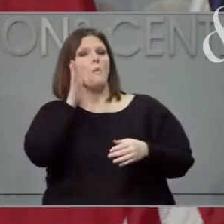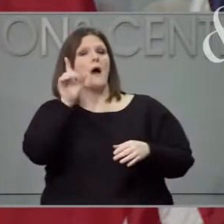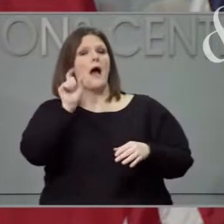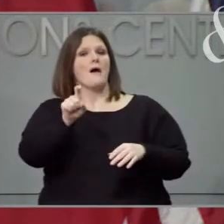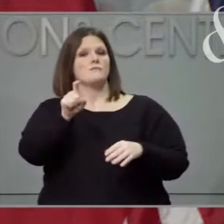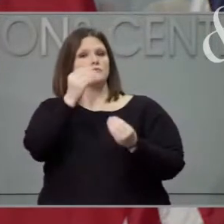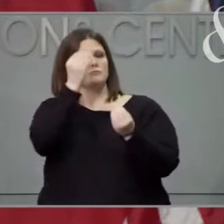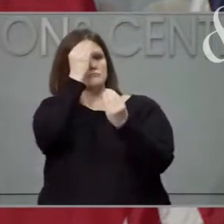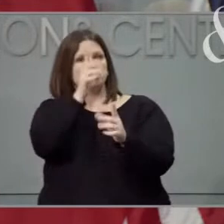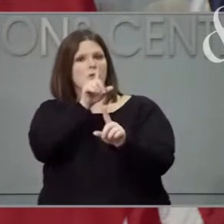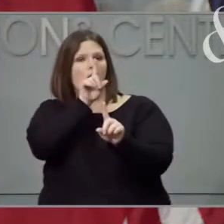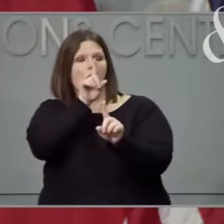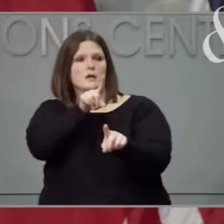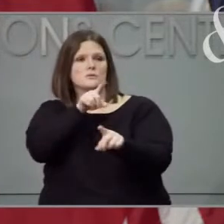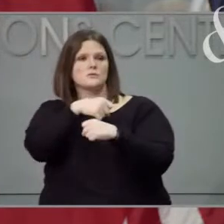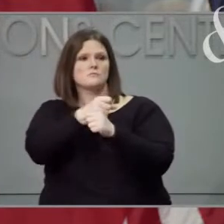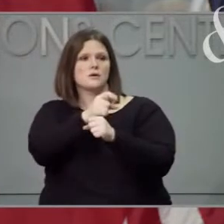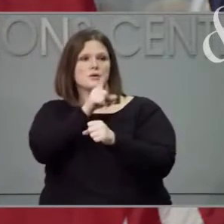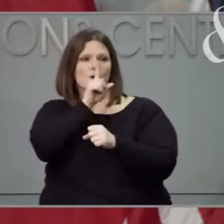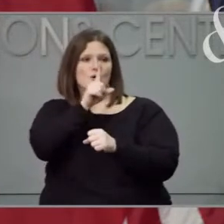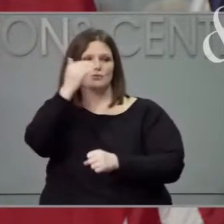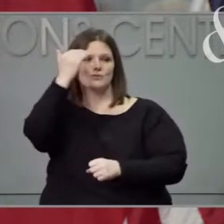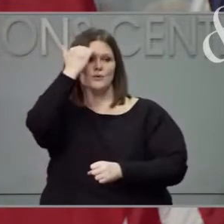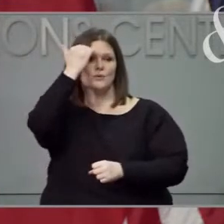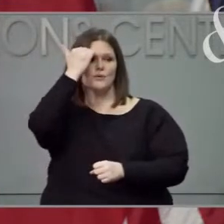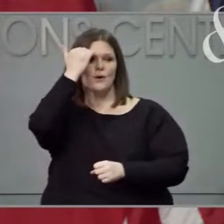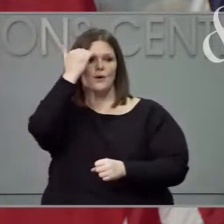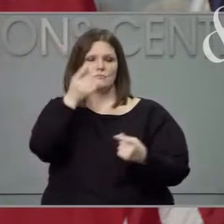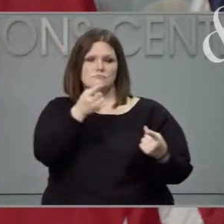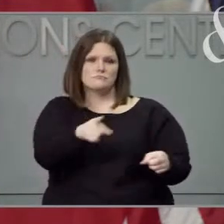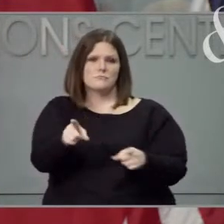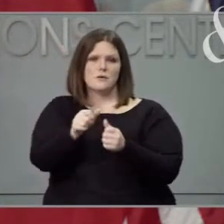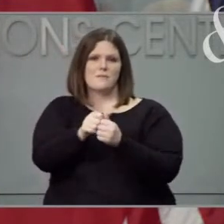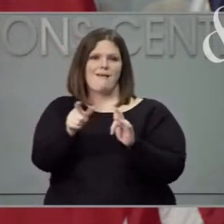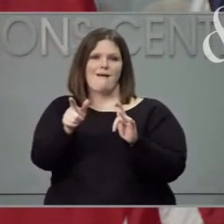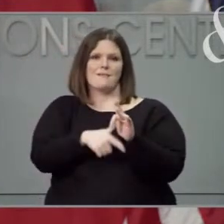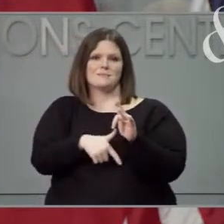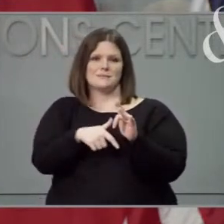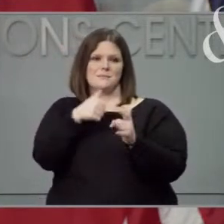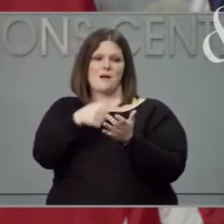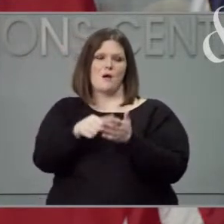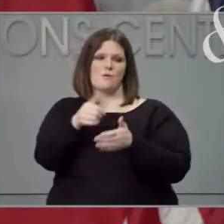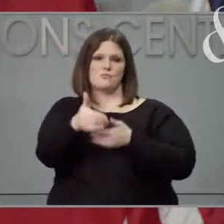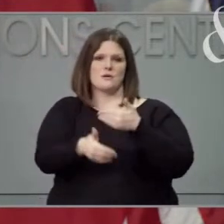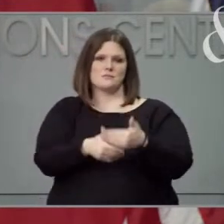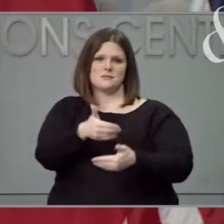you to determine if there's anything affecting our absentee ballots in the mail process.